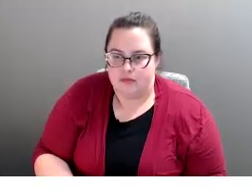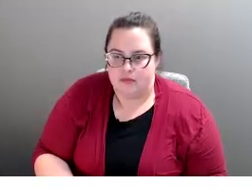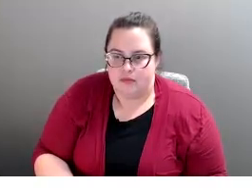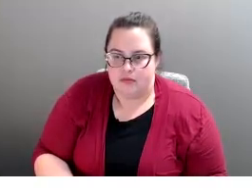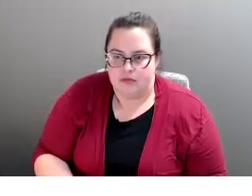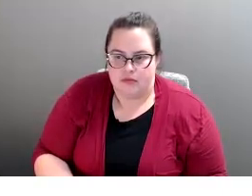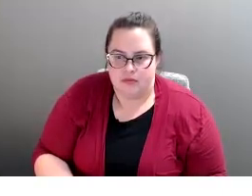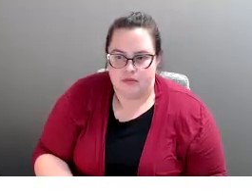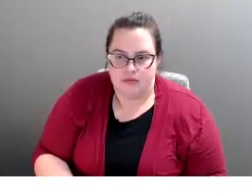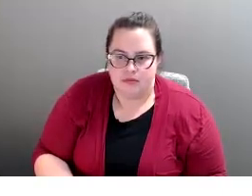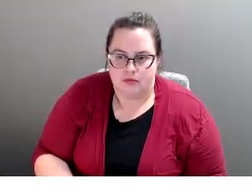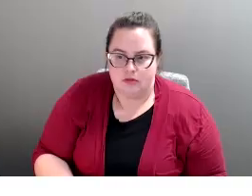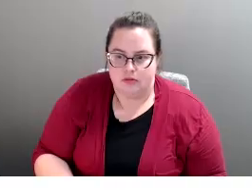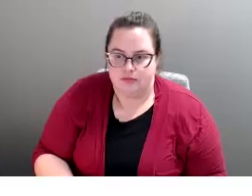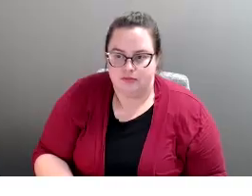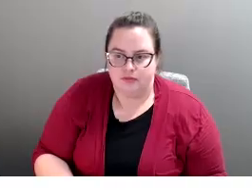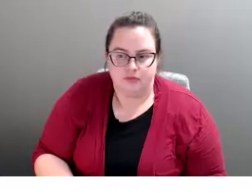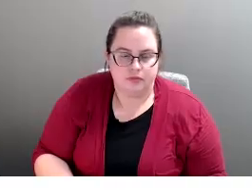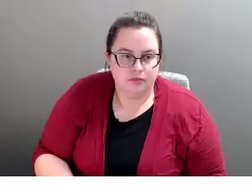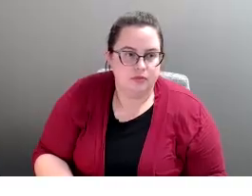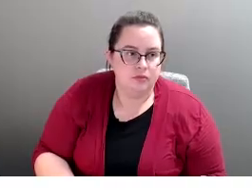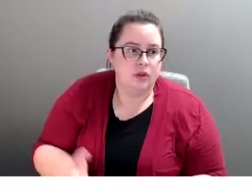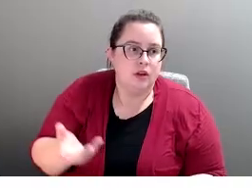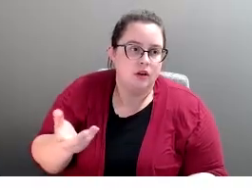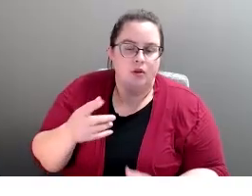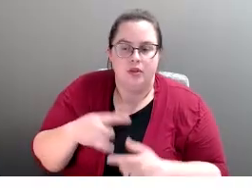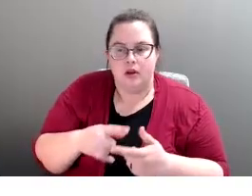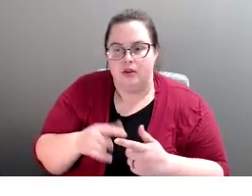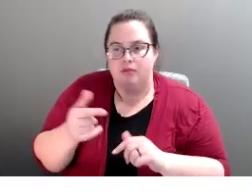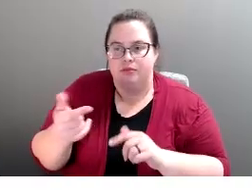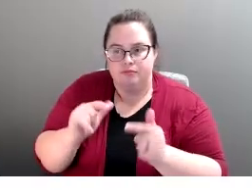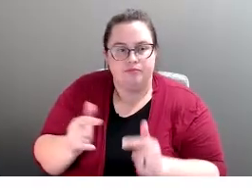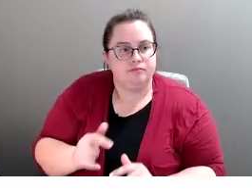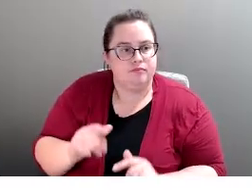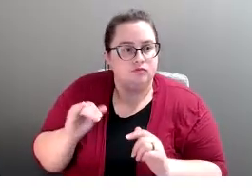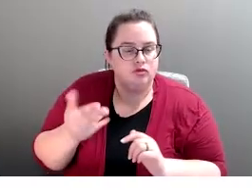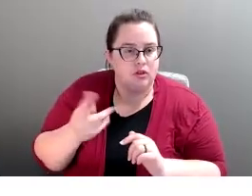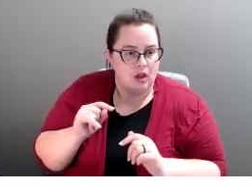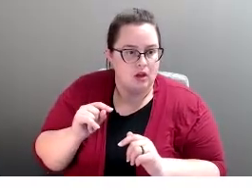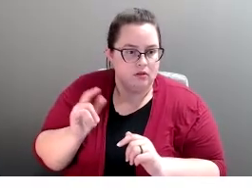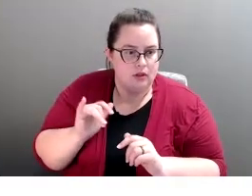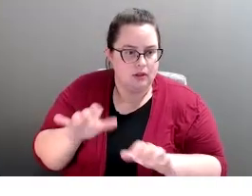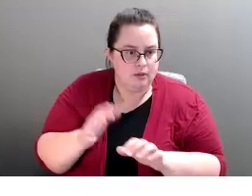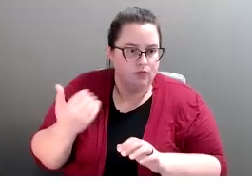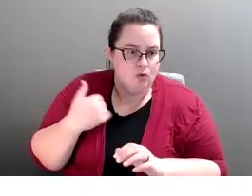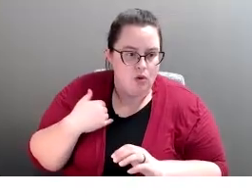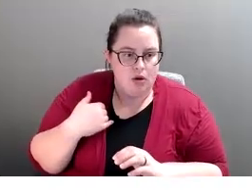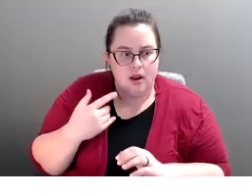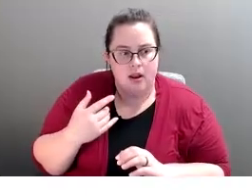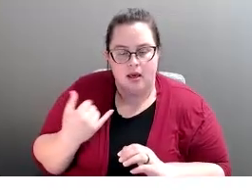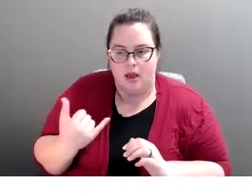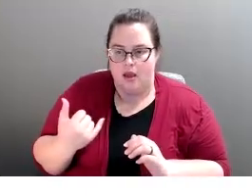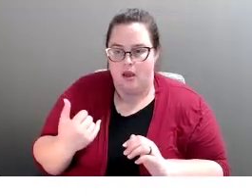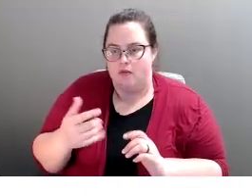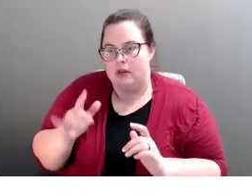And so so we go through, the chat here, like that we did before, and now we go ahead